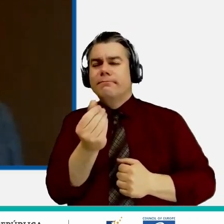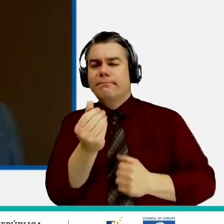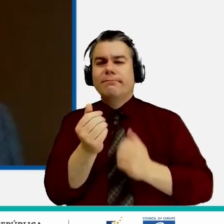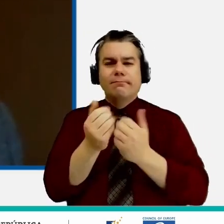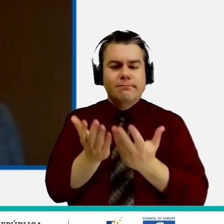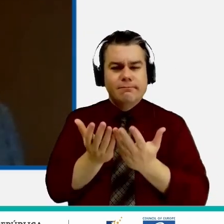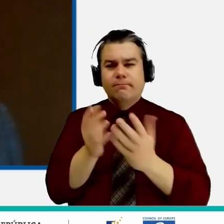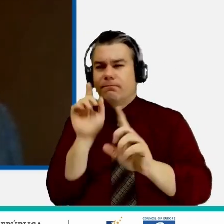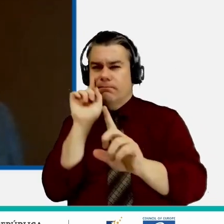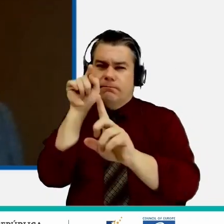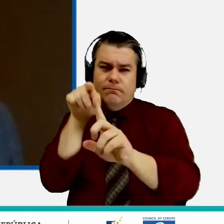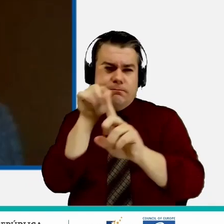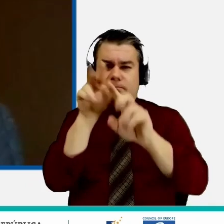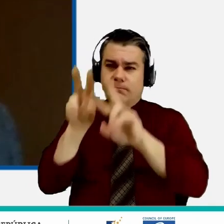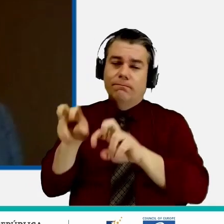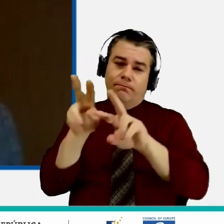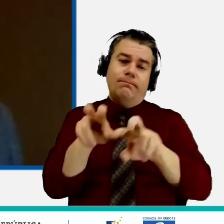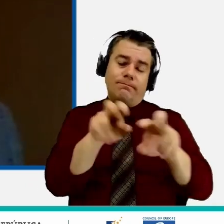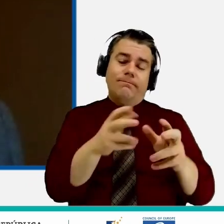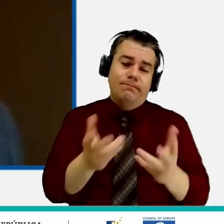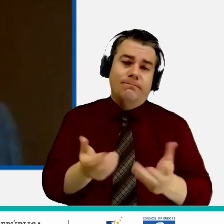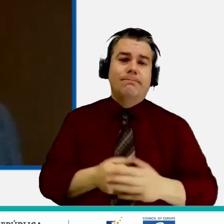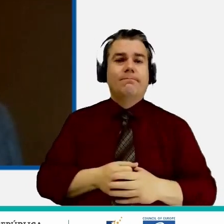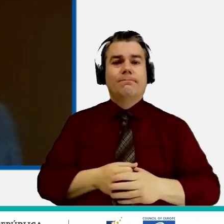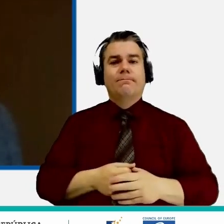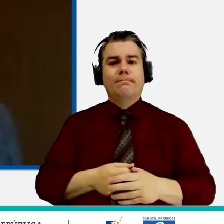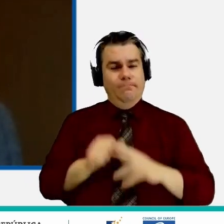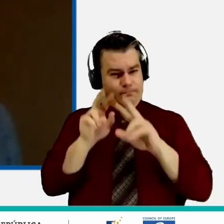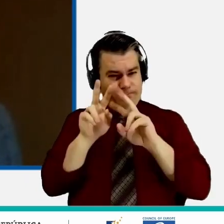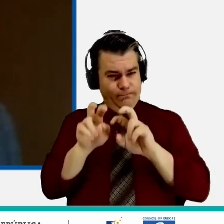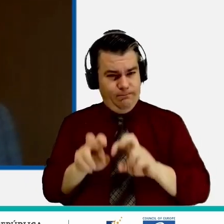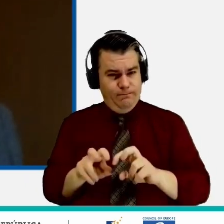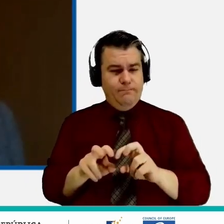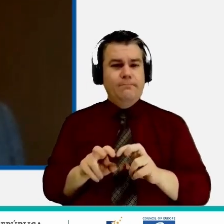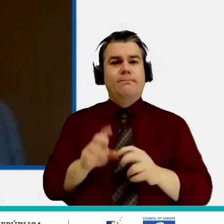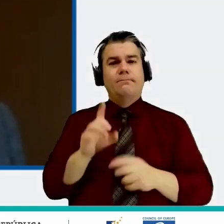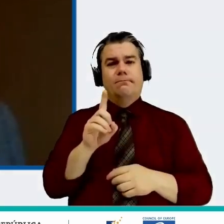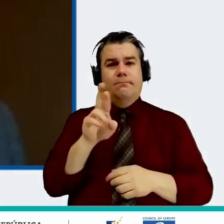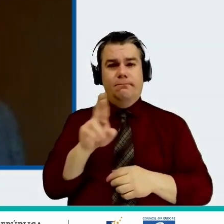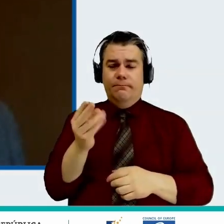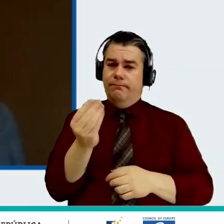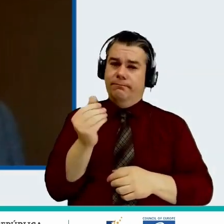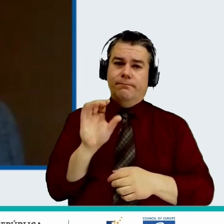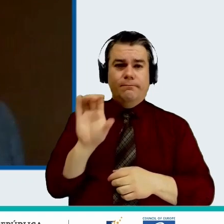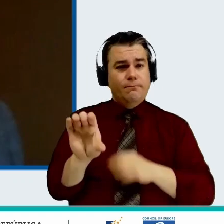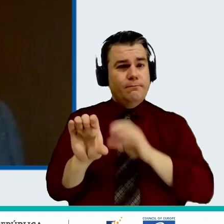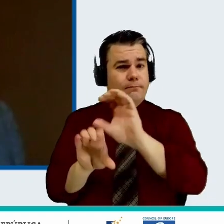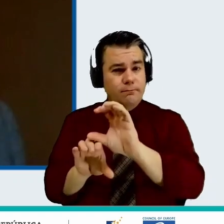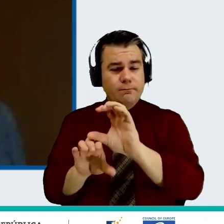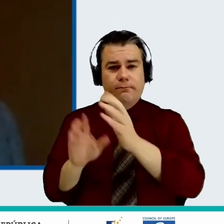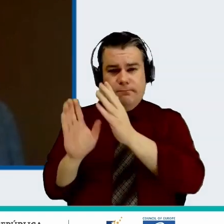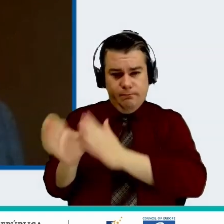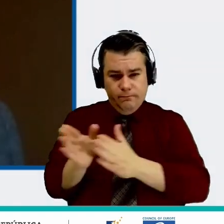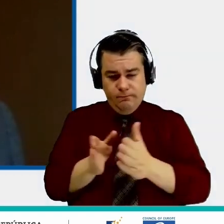progressed during the recent years, and many analyses and studies confirm today that DRR investments and finance strategies contribute to